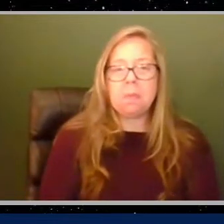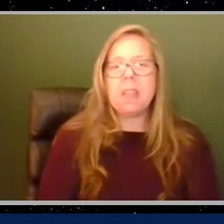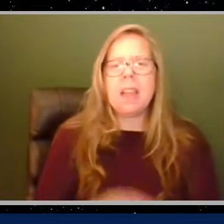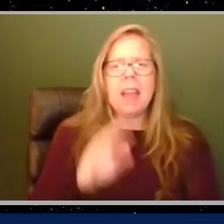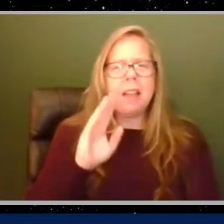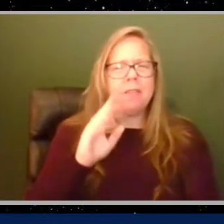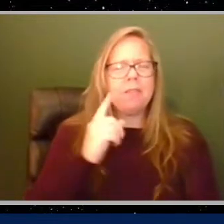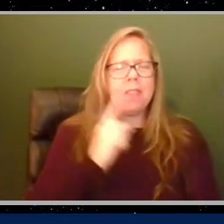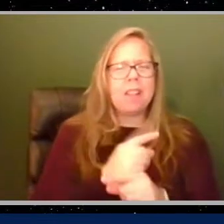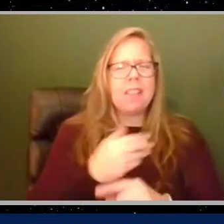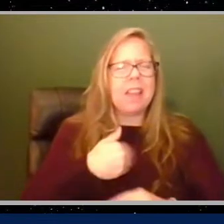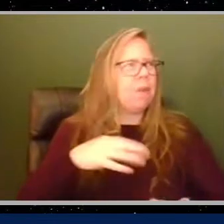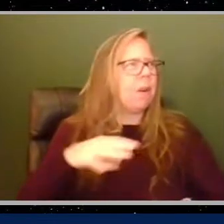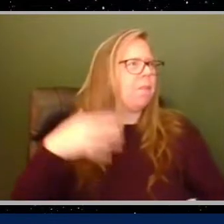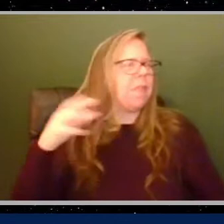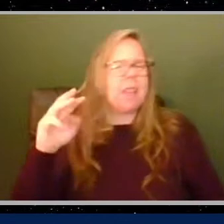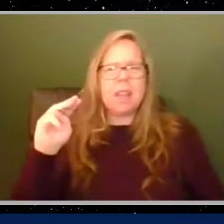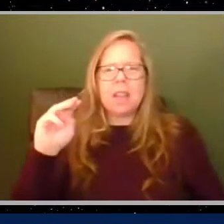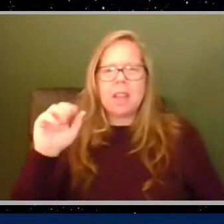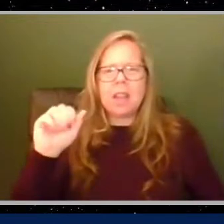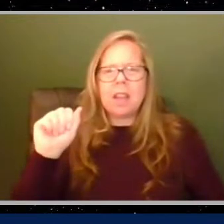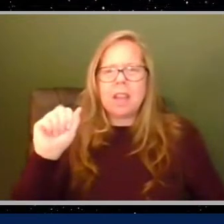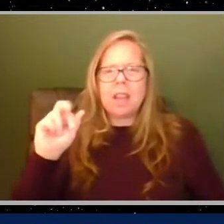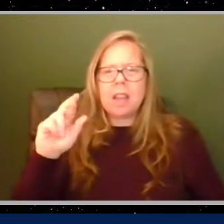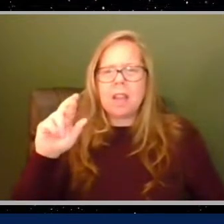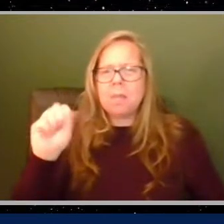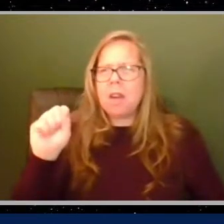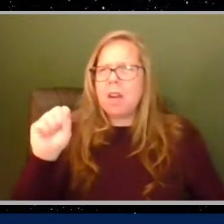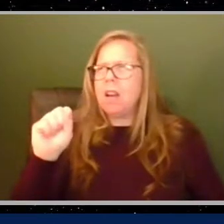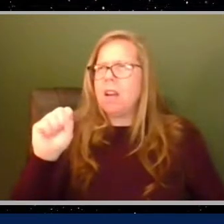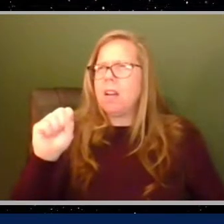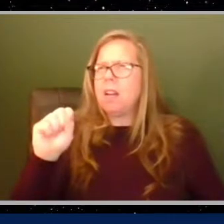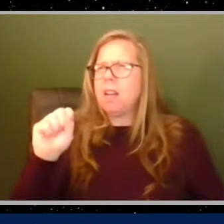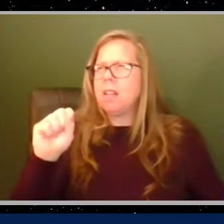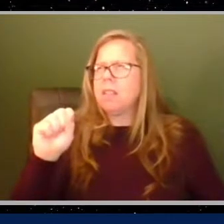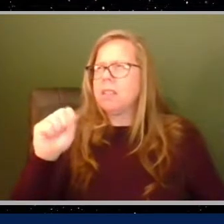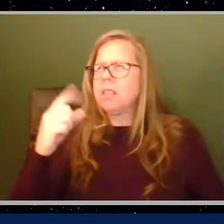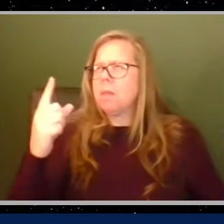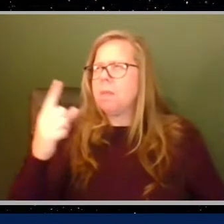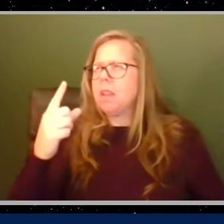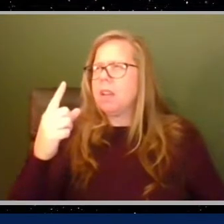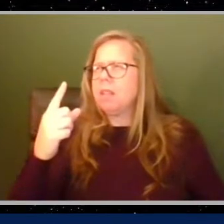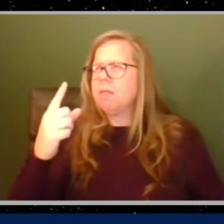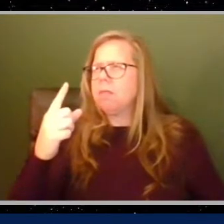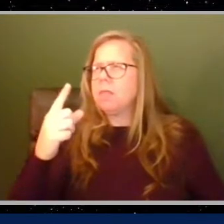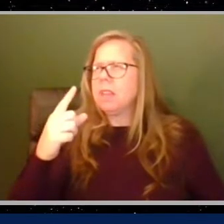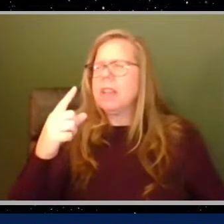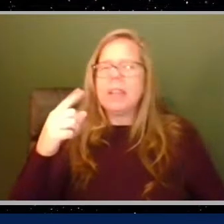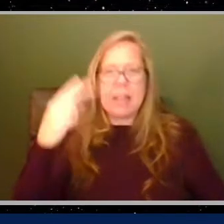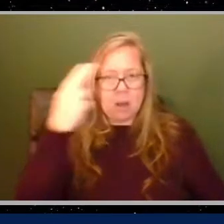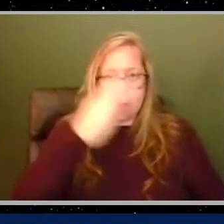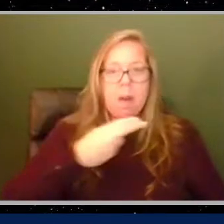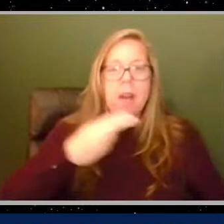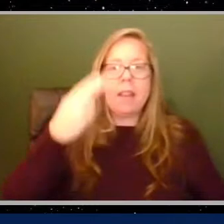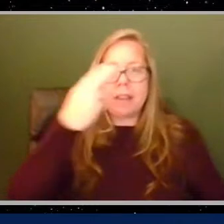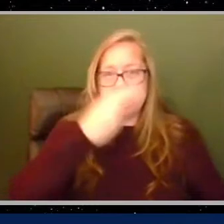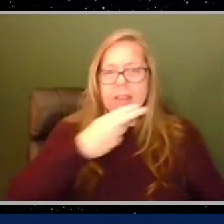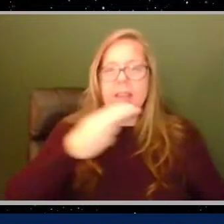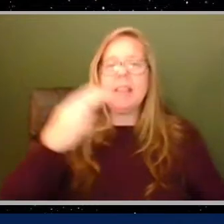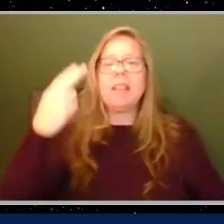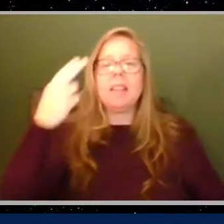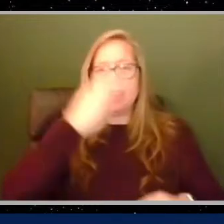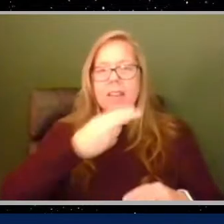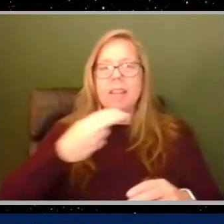Mars simulant, like on a volcano or something. Is that thing on a volcano? Yeah, exactly. Yeah, in Hawaii. Yeah, that's what you mean when you say